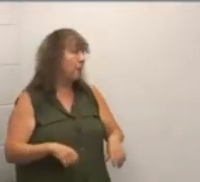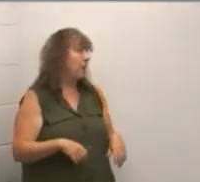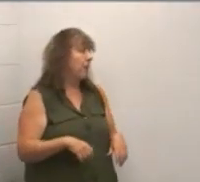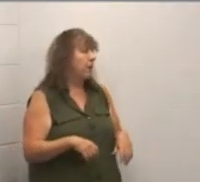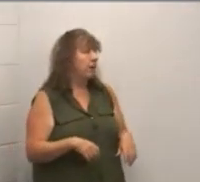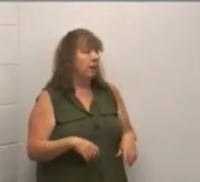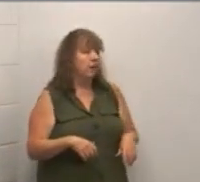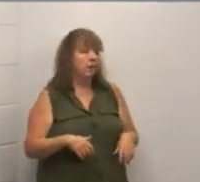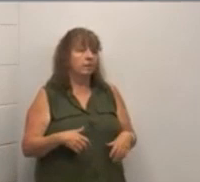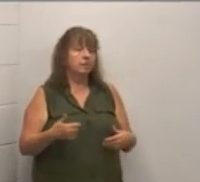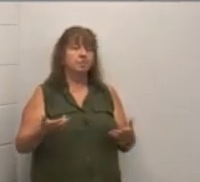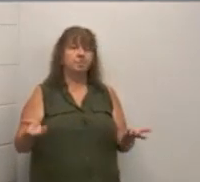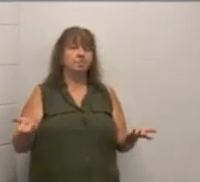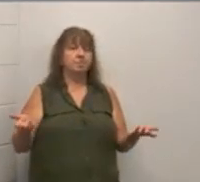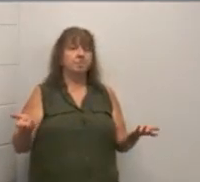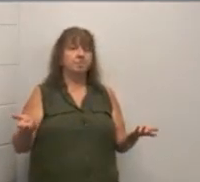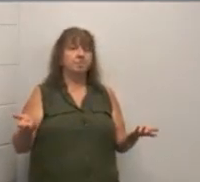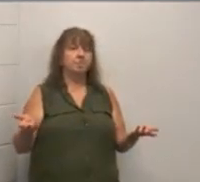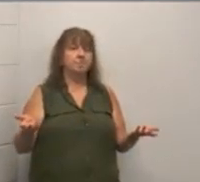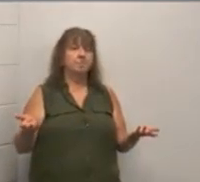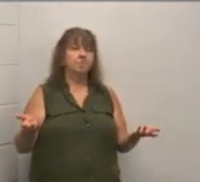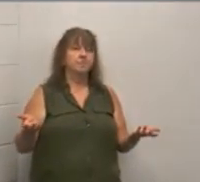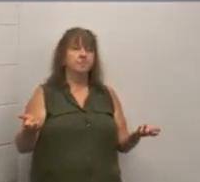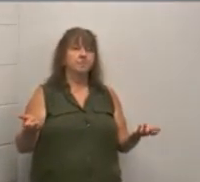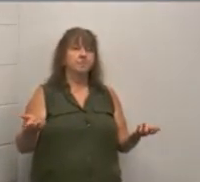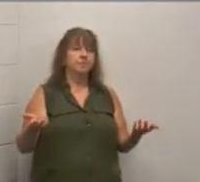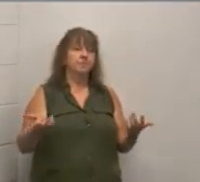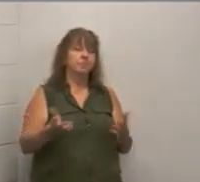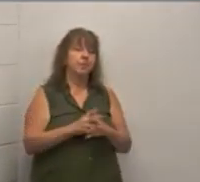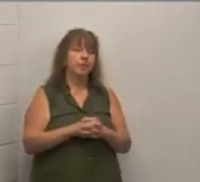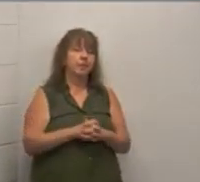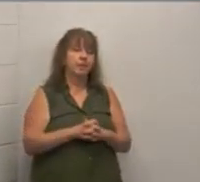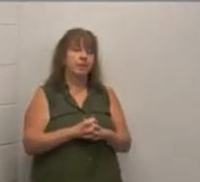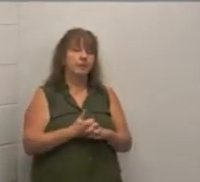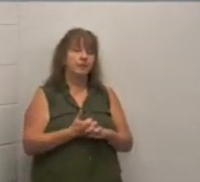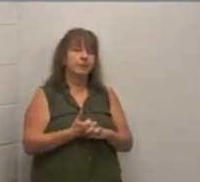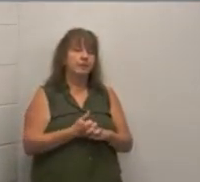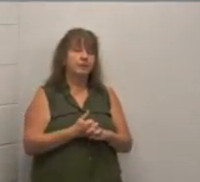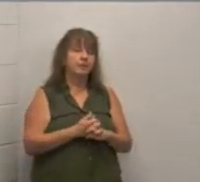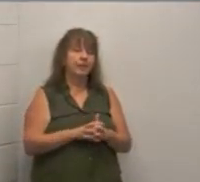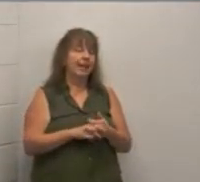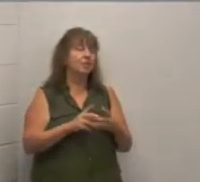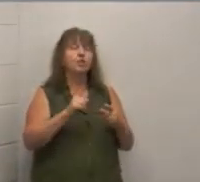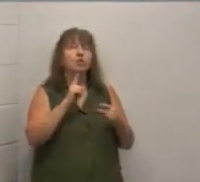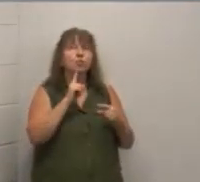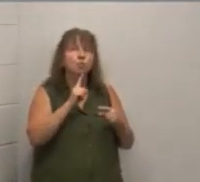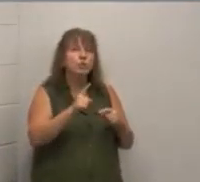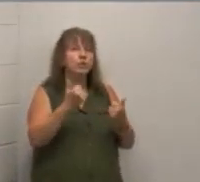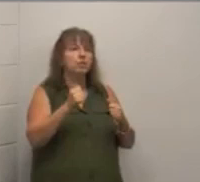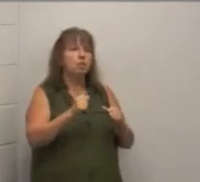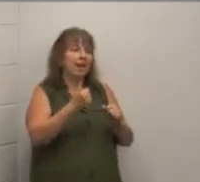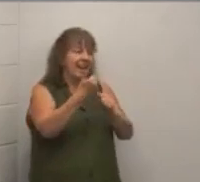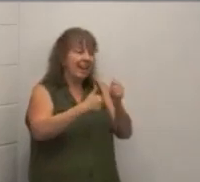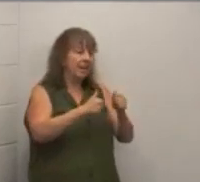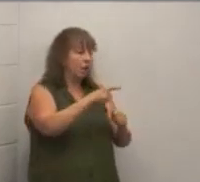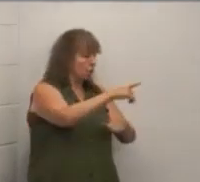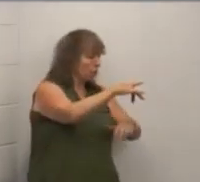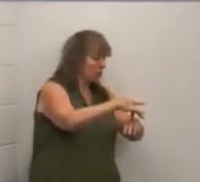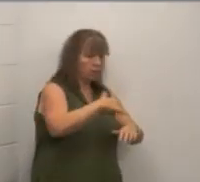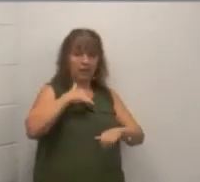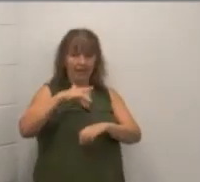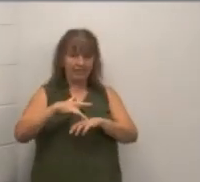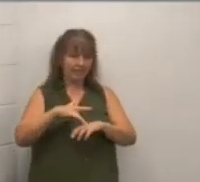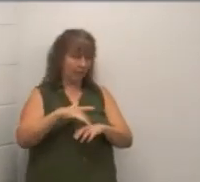and the process for reducing the amount of any contamination from